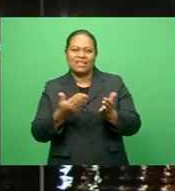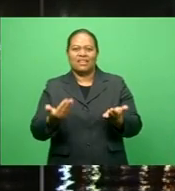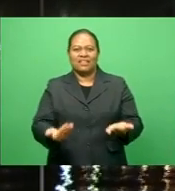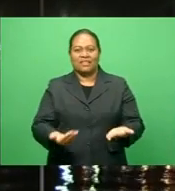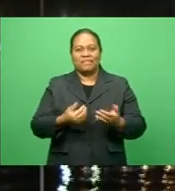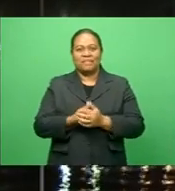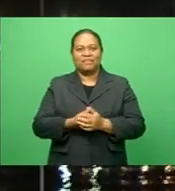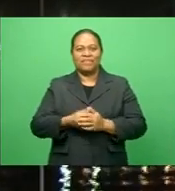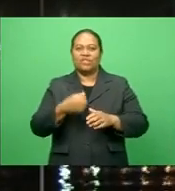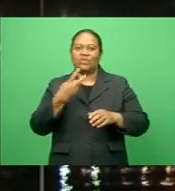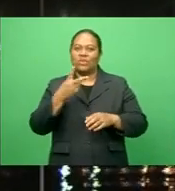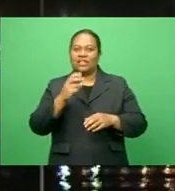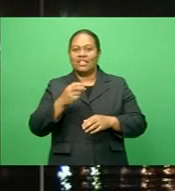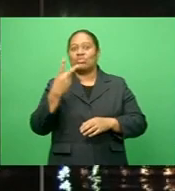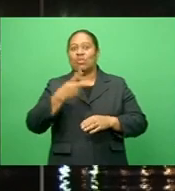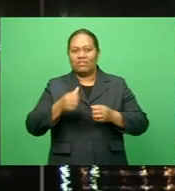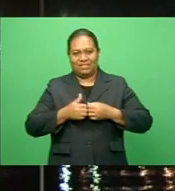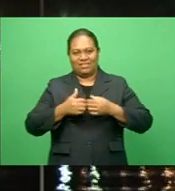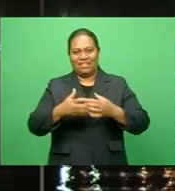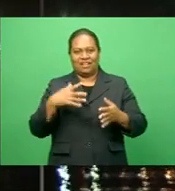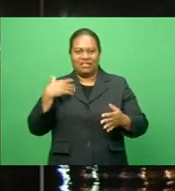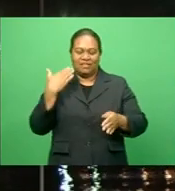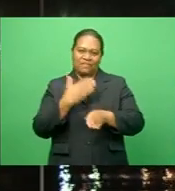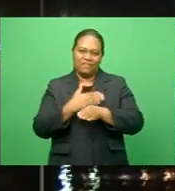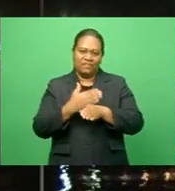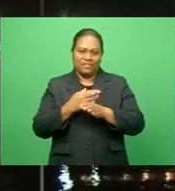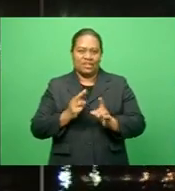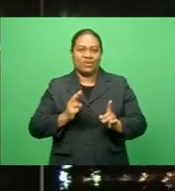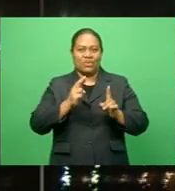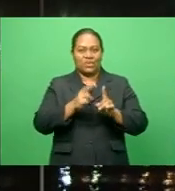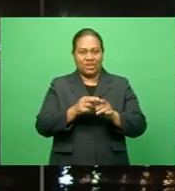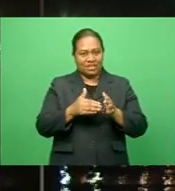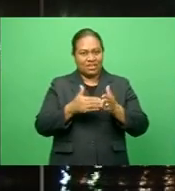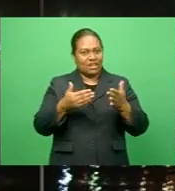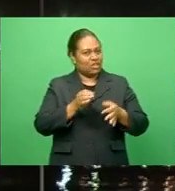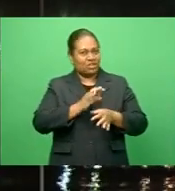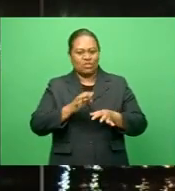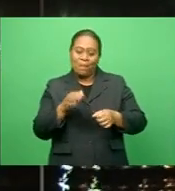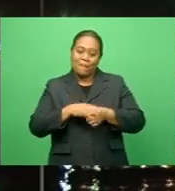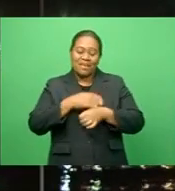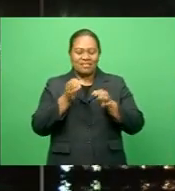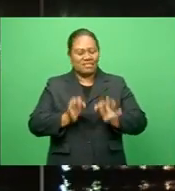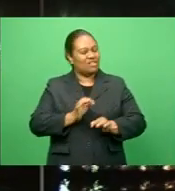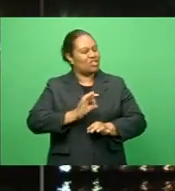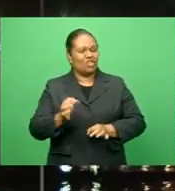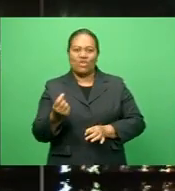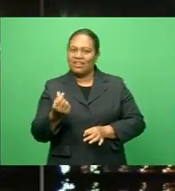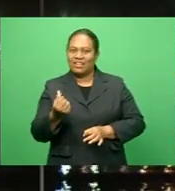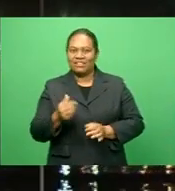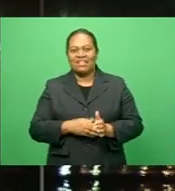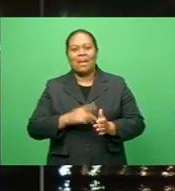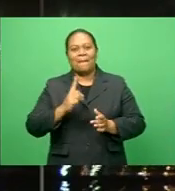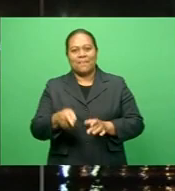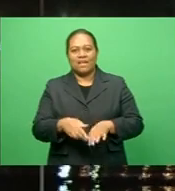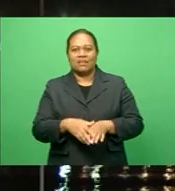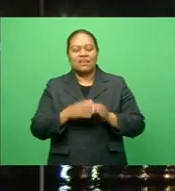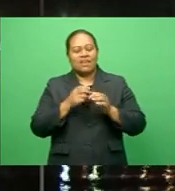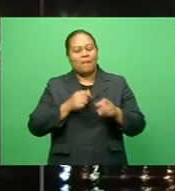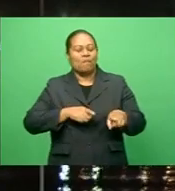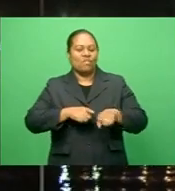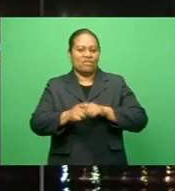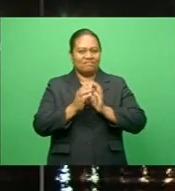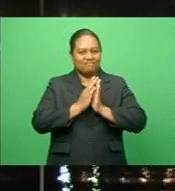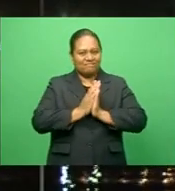in 2012. Reaching this decision was not easy, but after a lot of prayers and